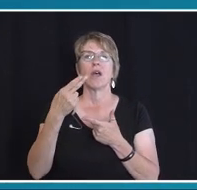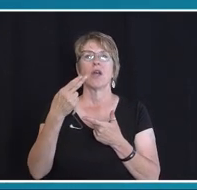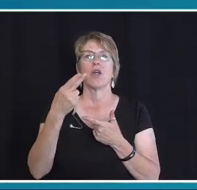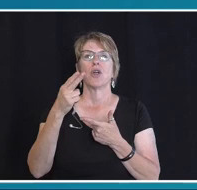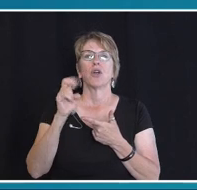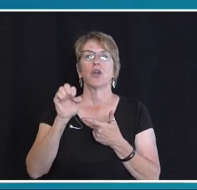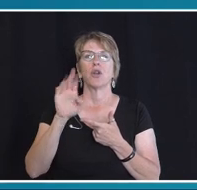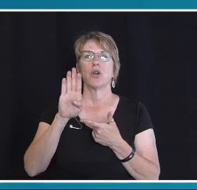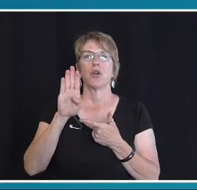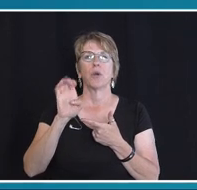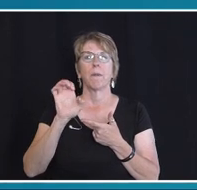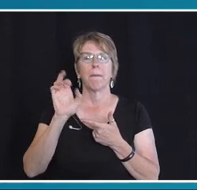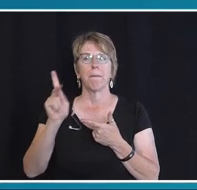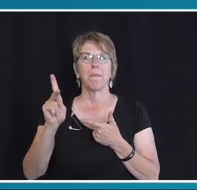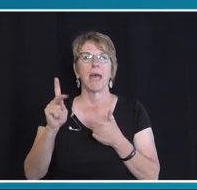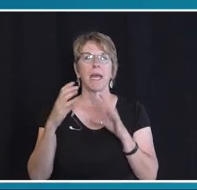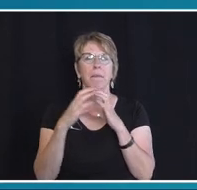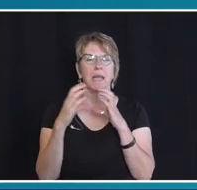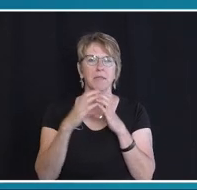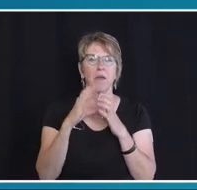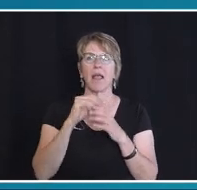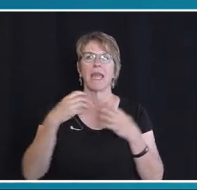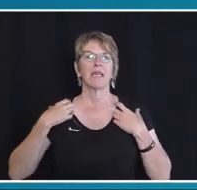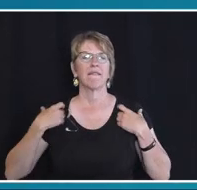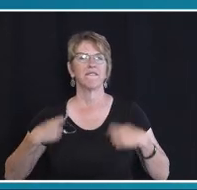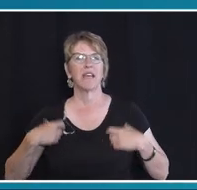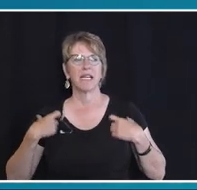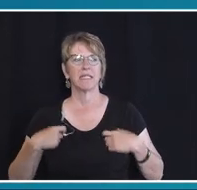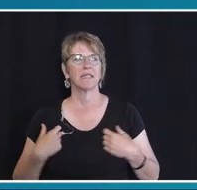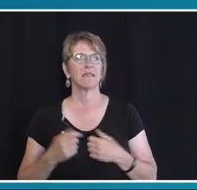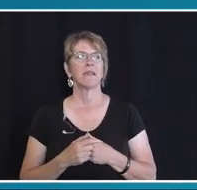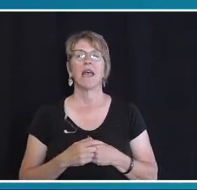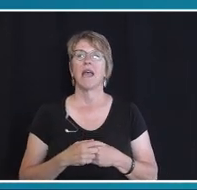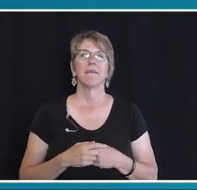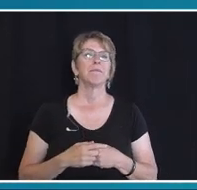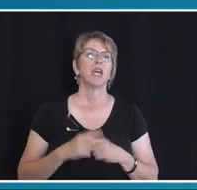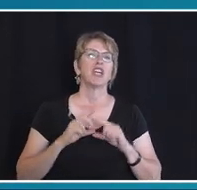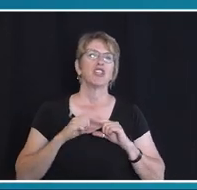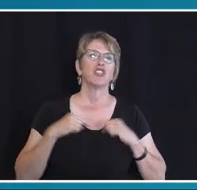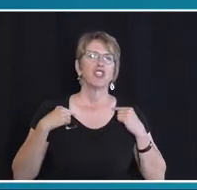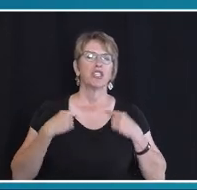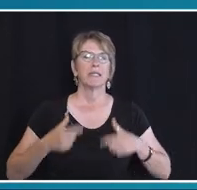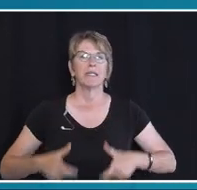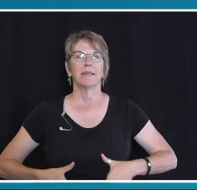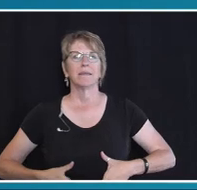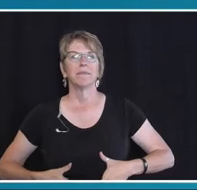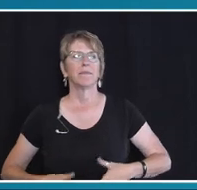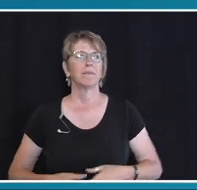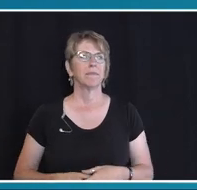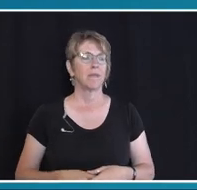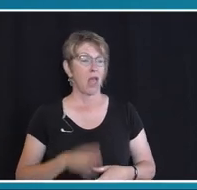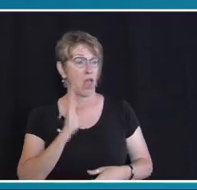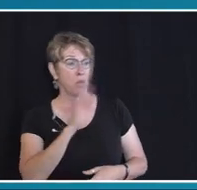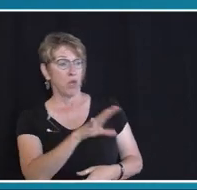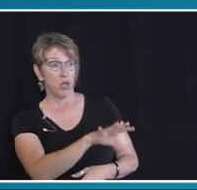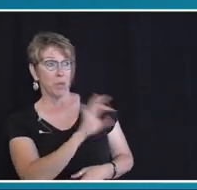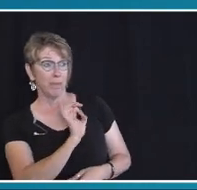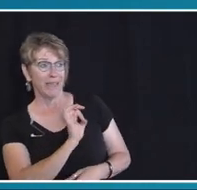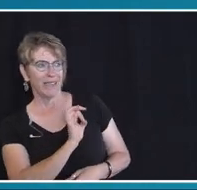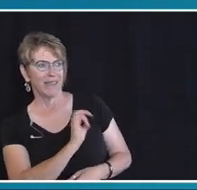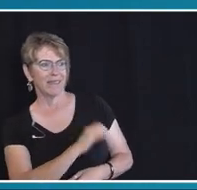baseball, a Nelson Cruz autographed bat, a Miguel Sano jersey, and more. Courtney, would you please do the honors? Oh, I'd love